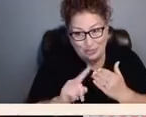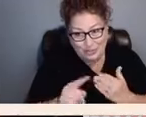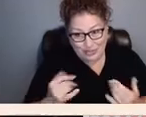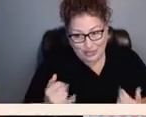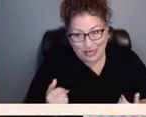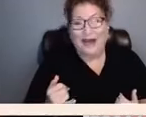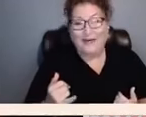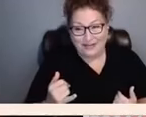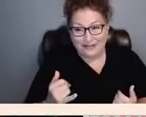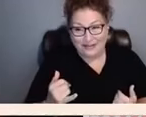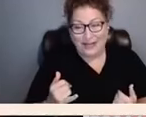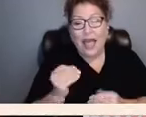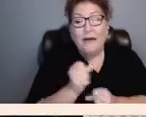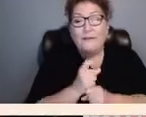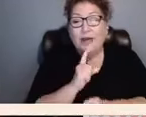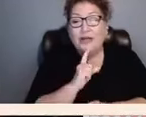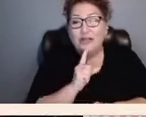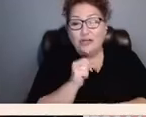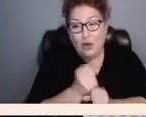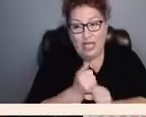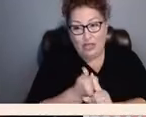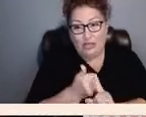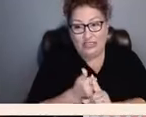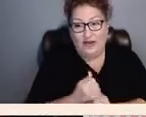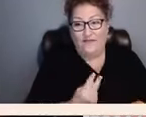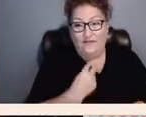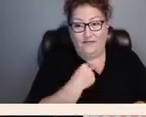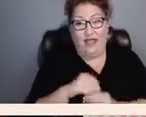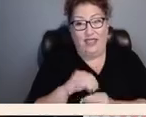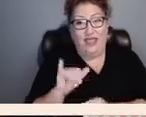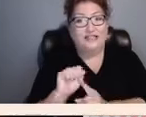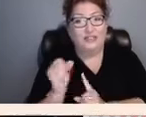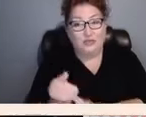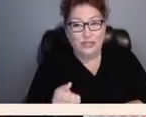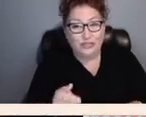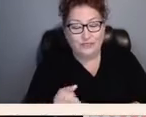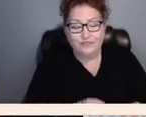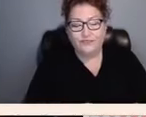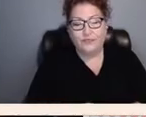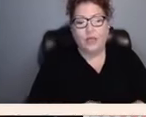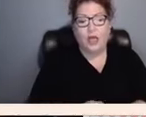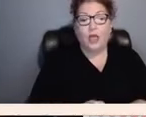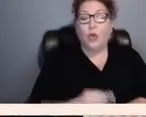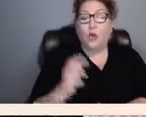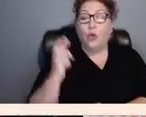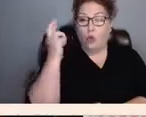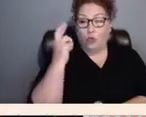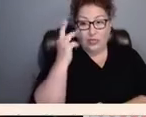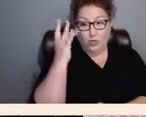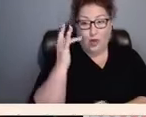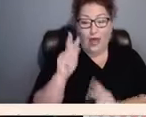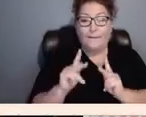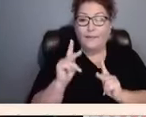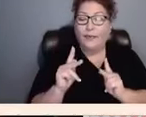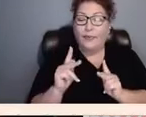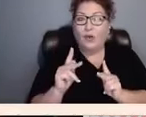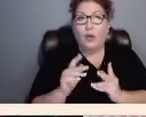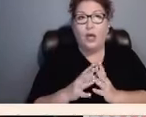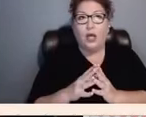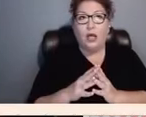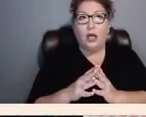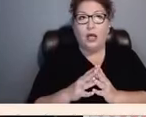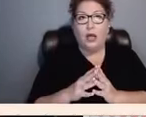make sure that you don't get yourself into that situation. And the reason that people aren't